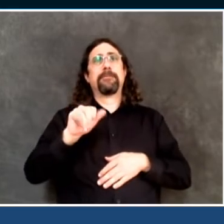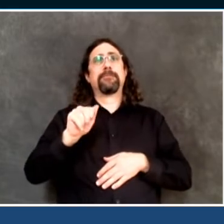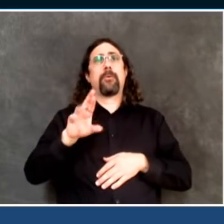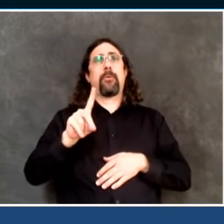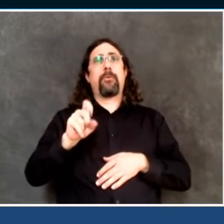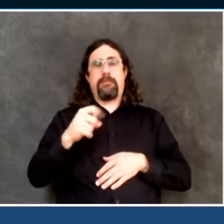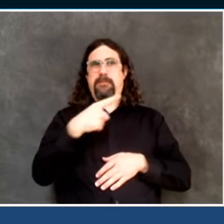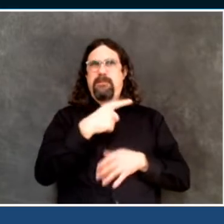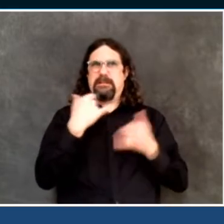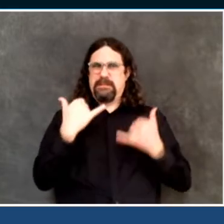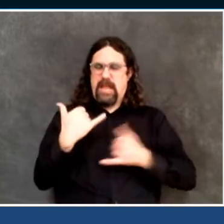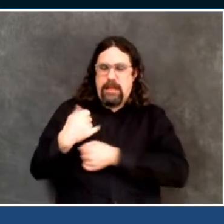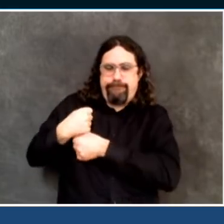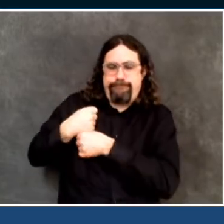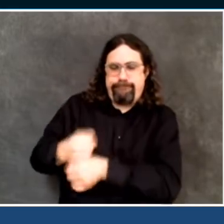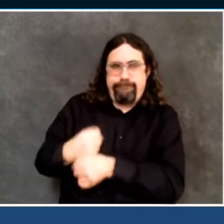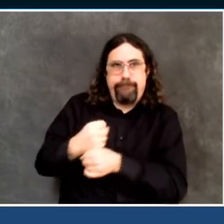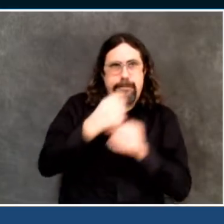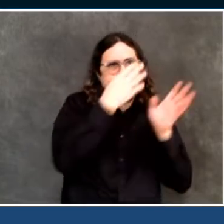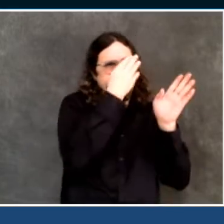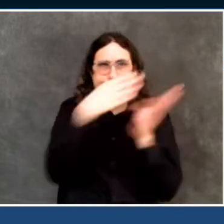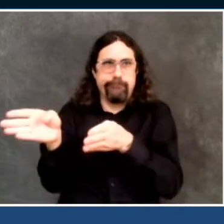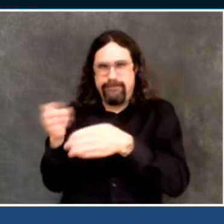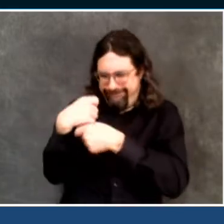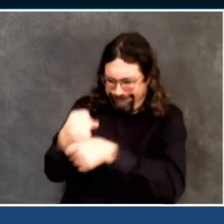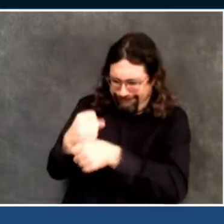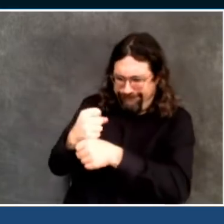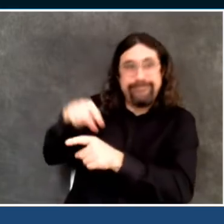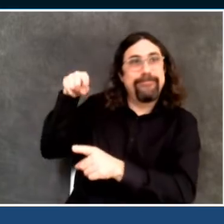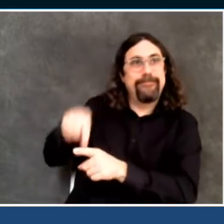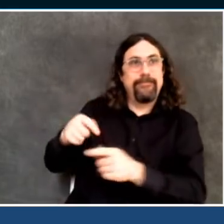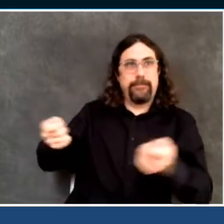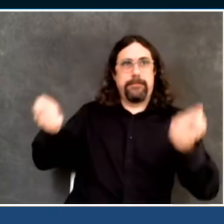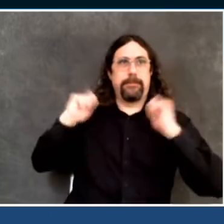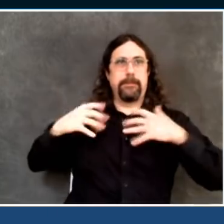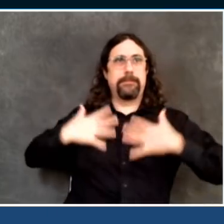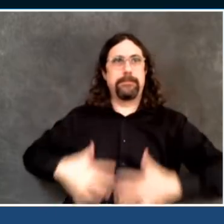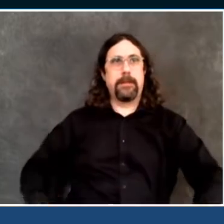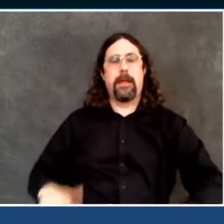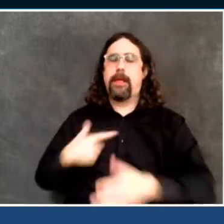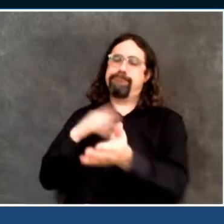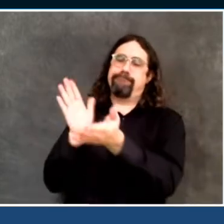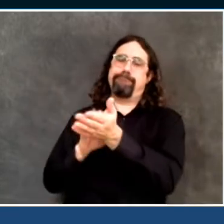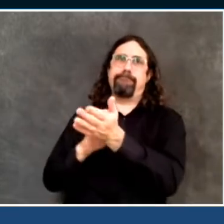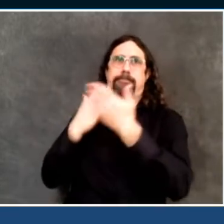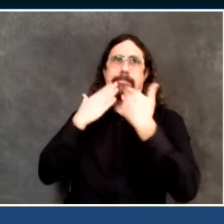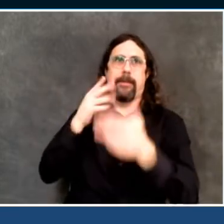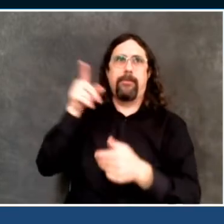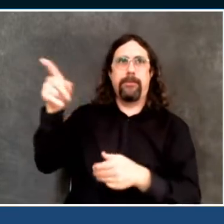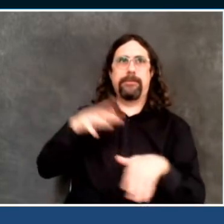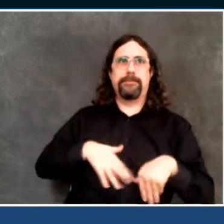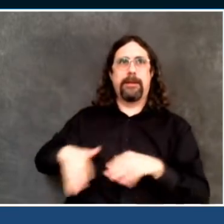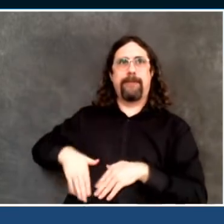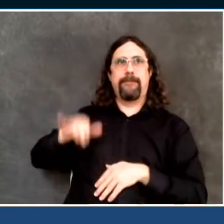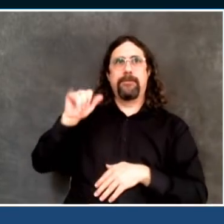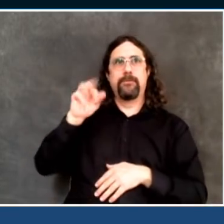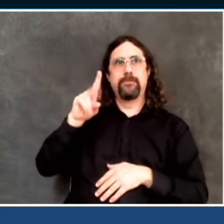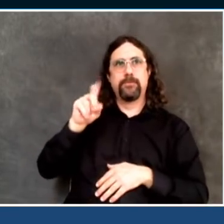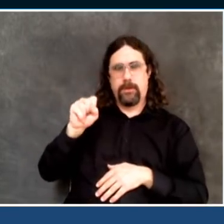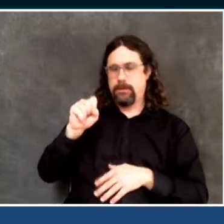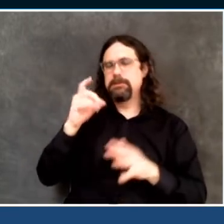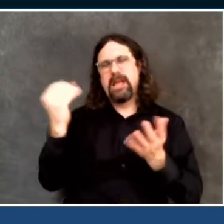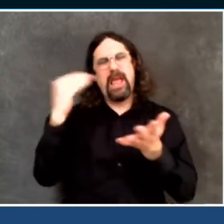heroes. They're creating a lot of surgical gowns, but this is an area where we need a huge new supply. So we have asked the federal government for